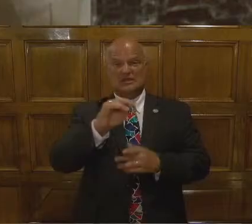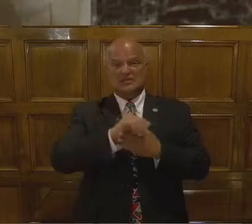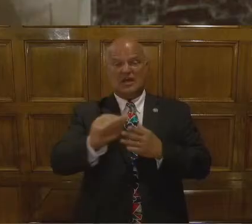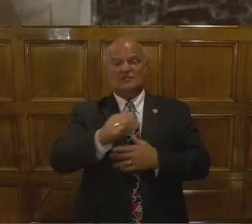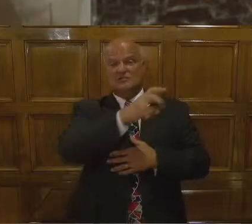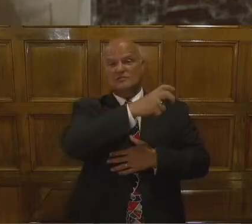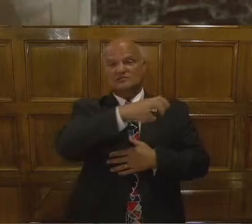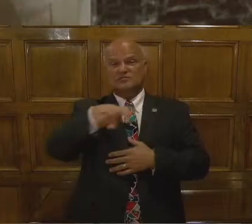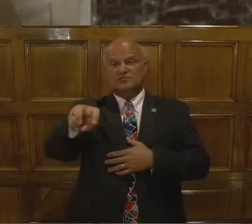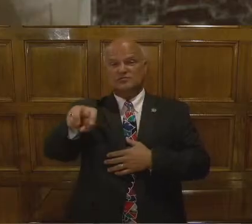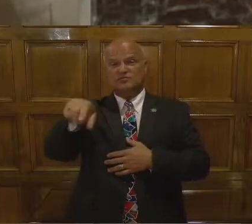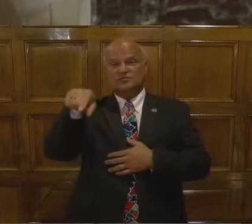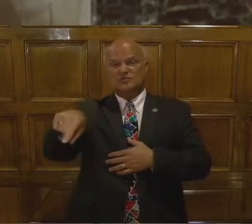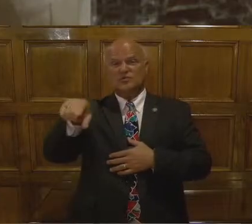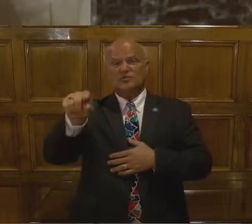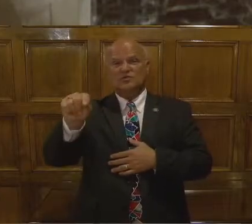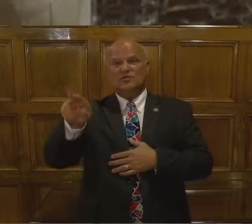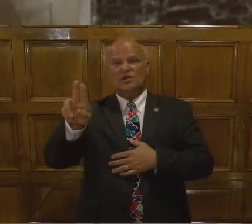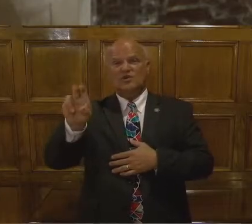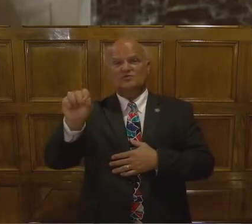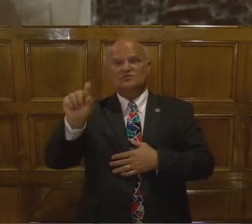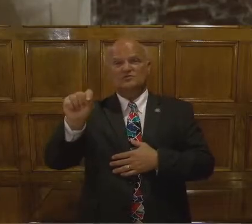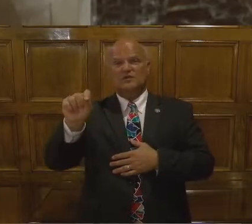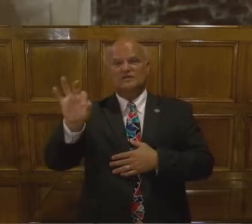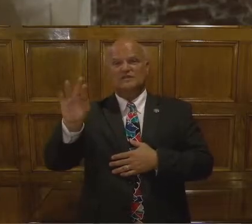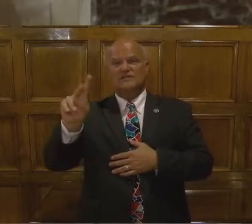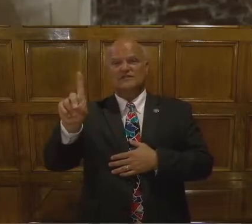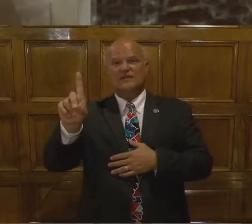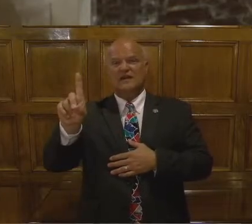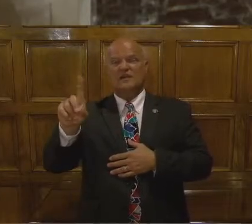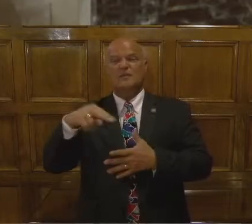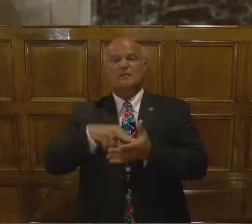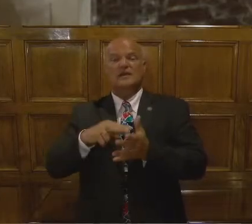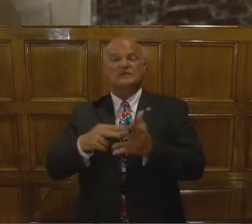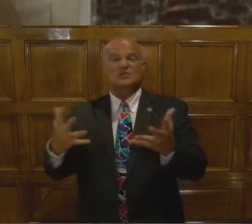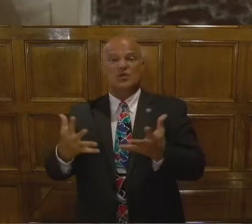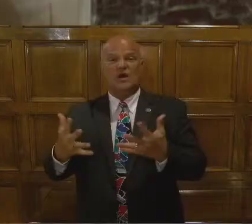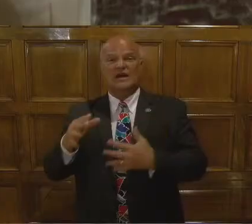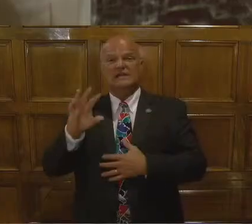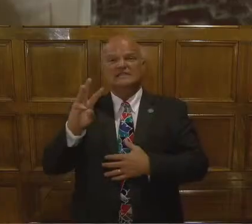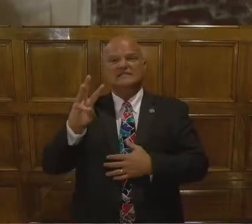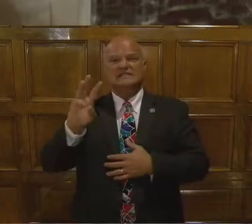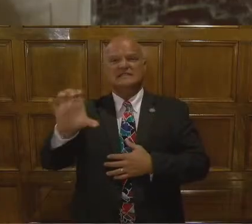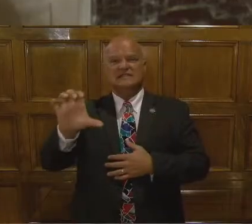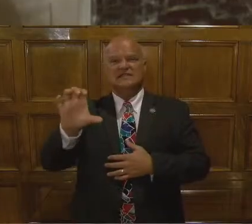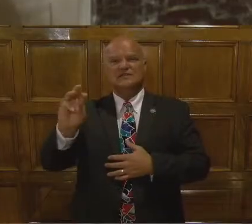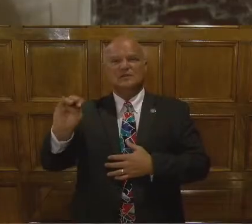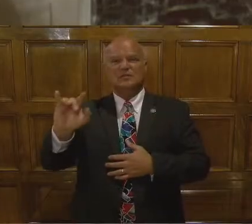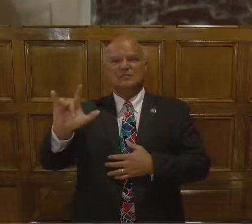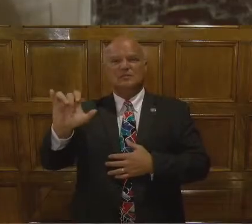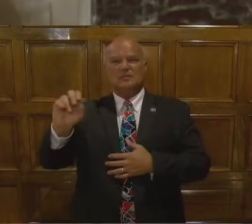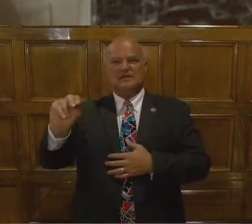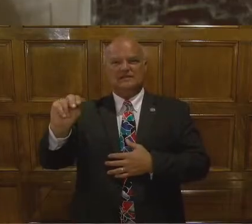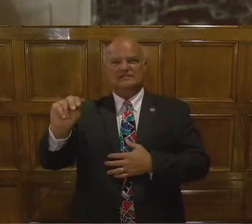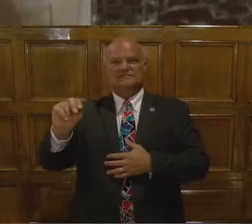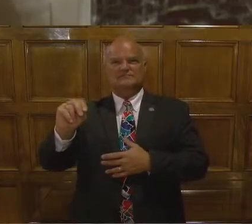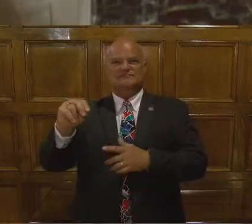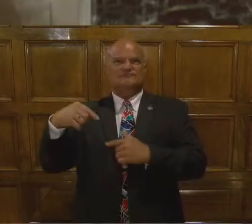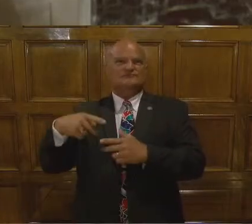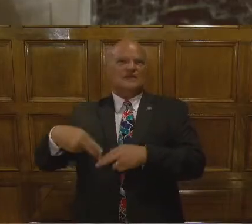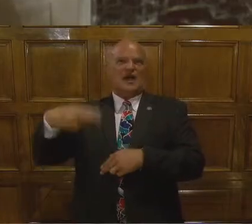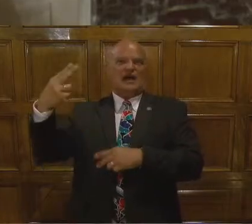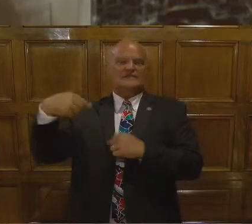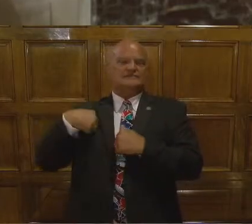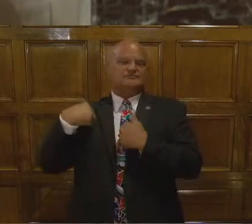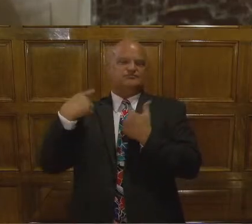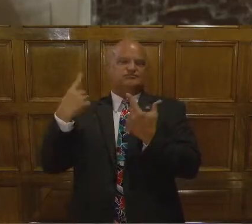our trust fund a balance of more than $600 million. It's the highest it's been. And so that's a very